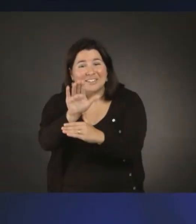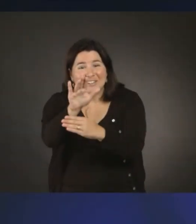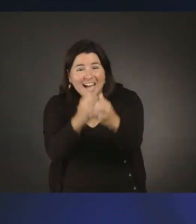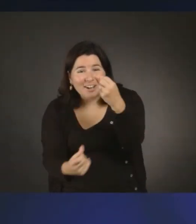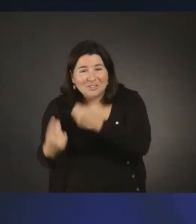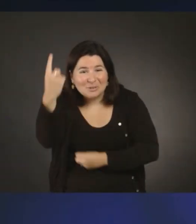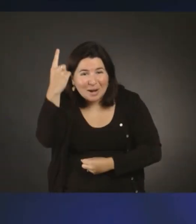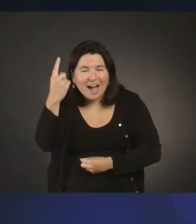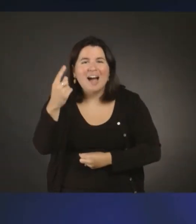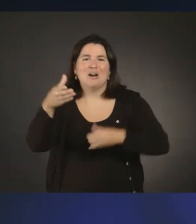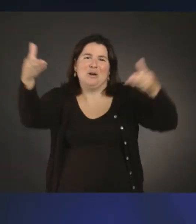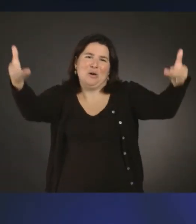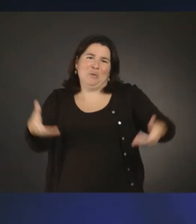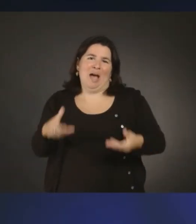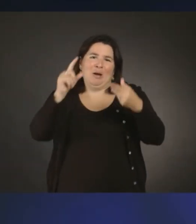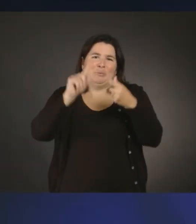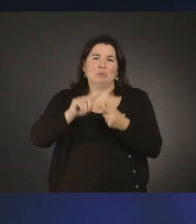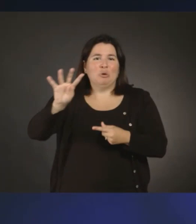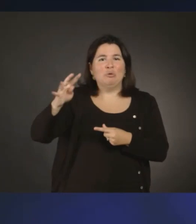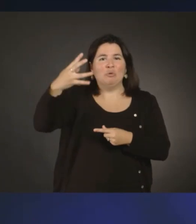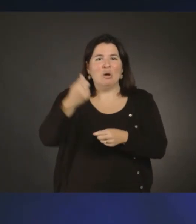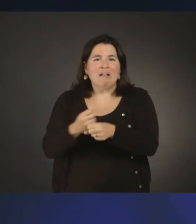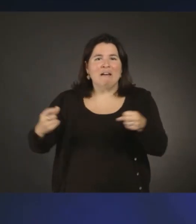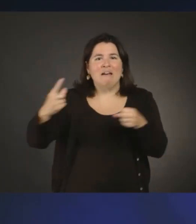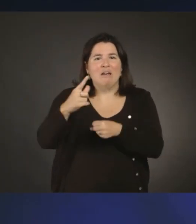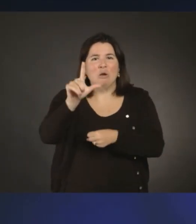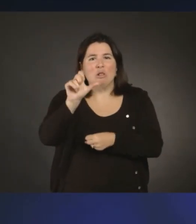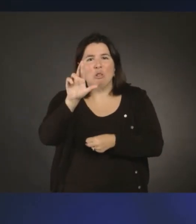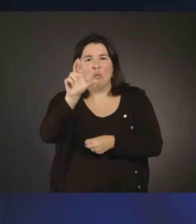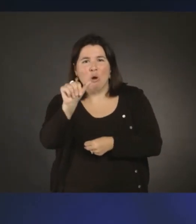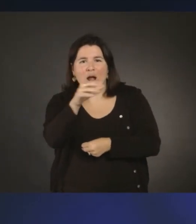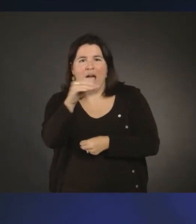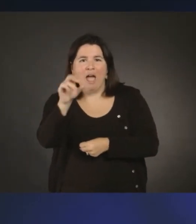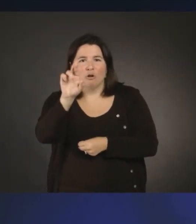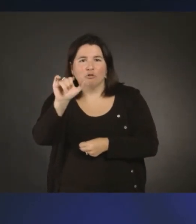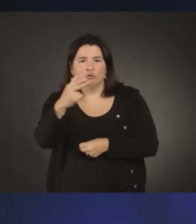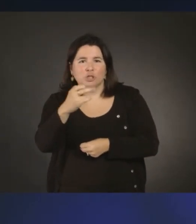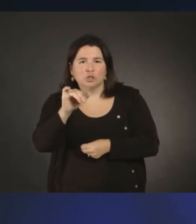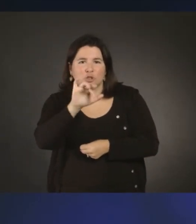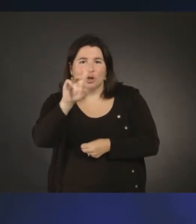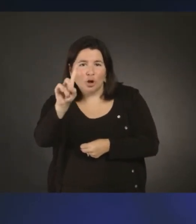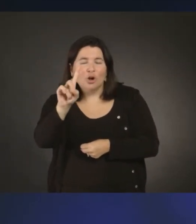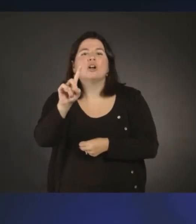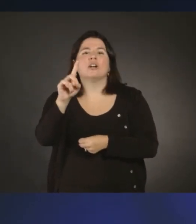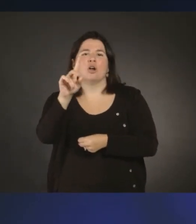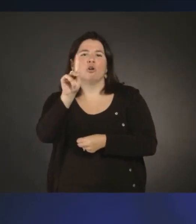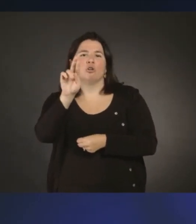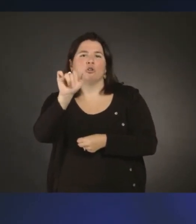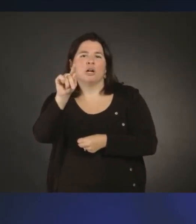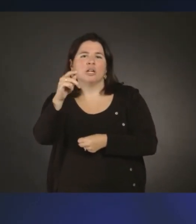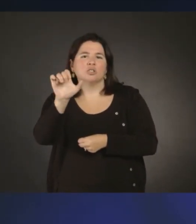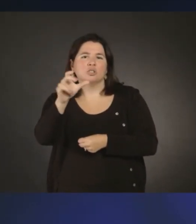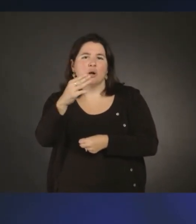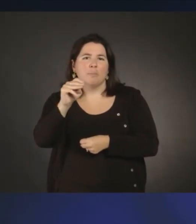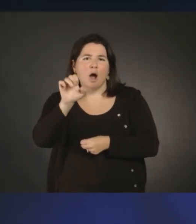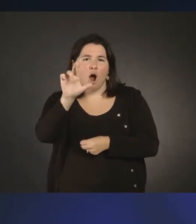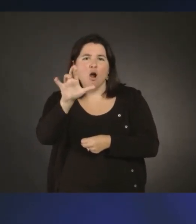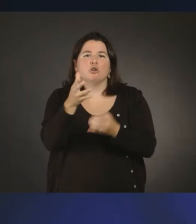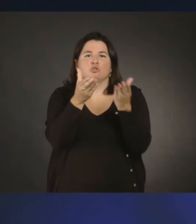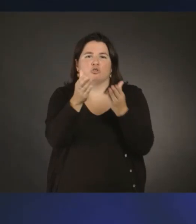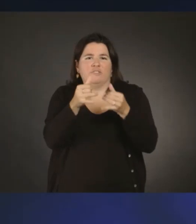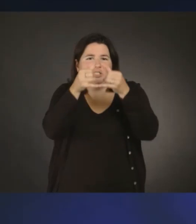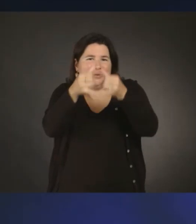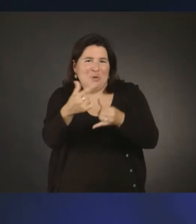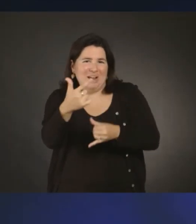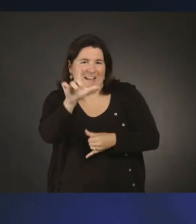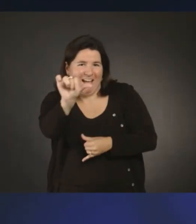Good evening, everyone, and welcome to the 4th Annual Laura and Richard Kretschmer Service Award Gala. Our venue has changed a